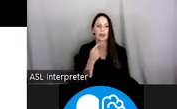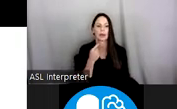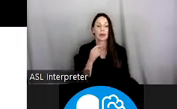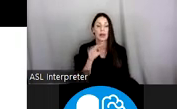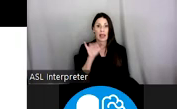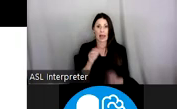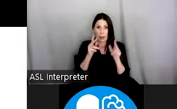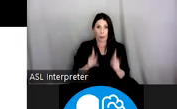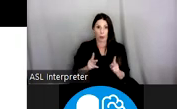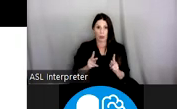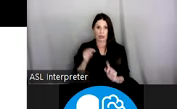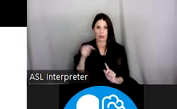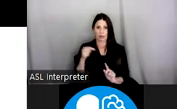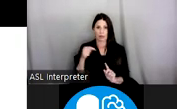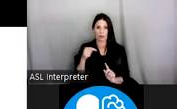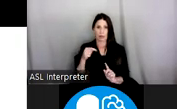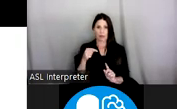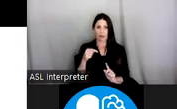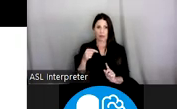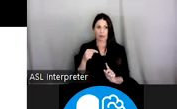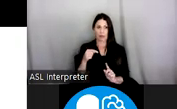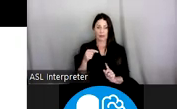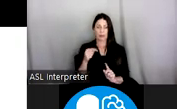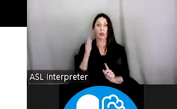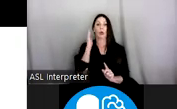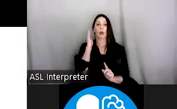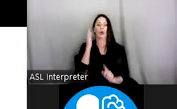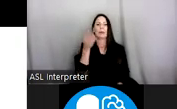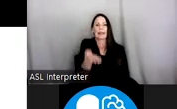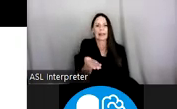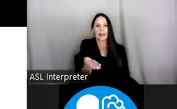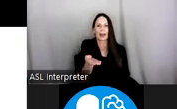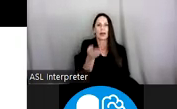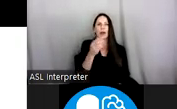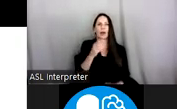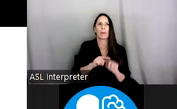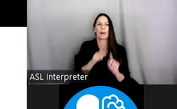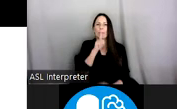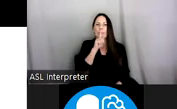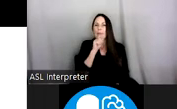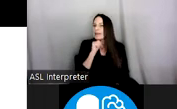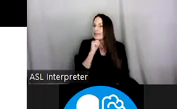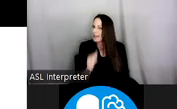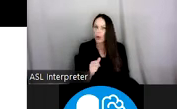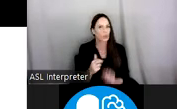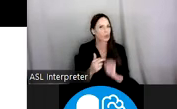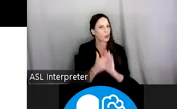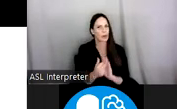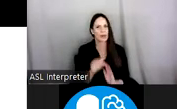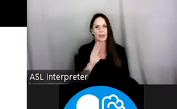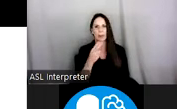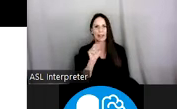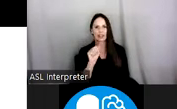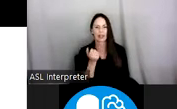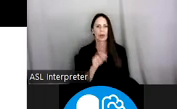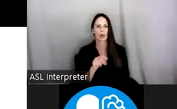basically be there, but they wouldn't represent the BHA or the